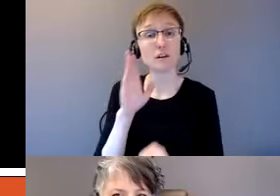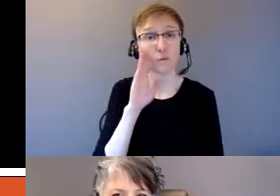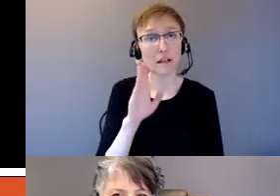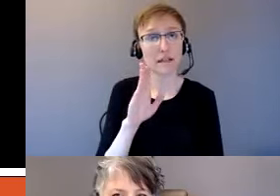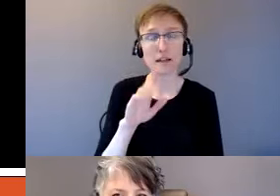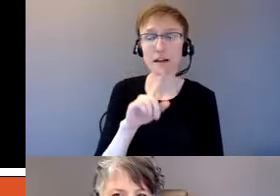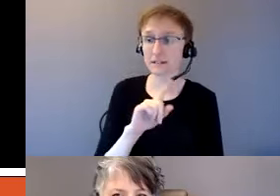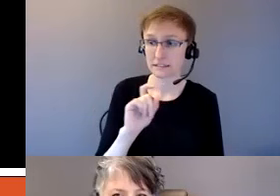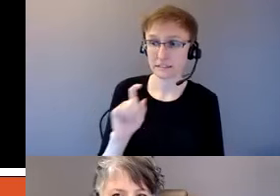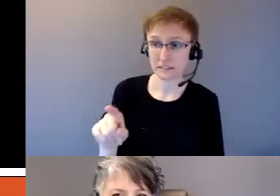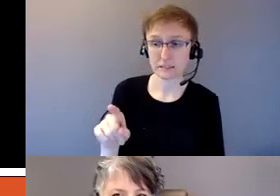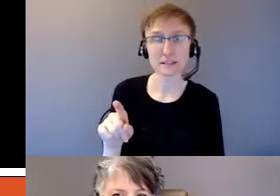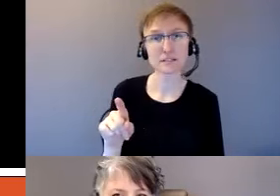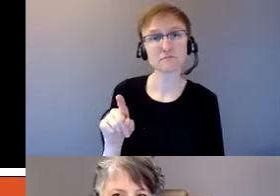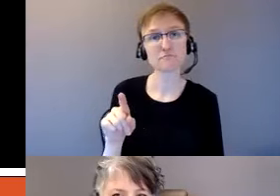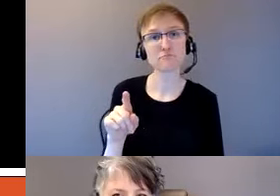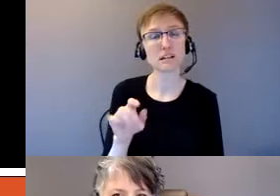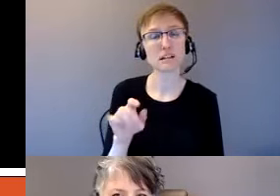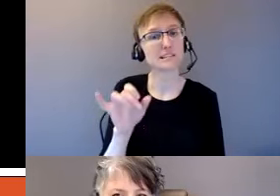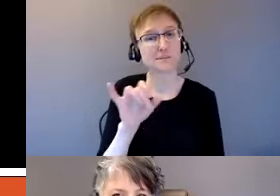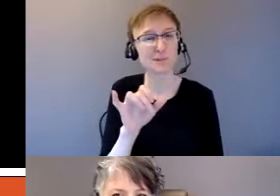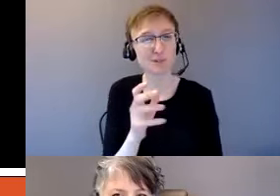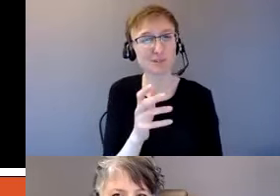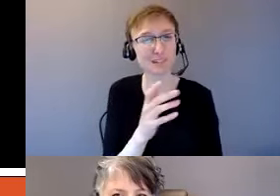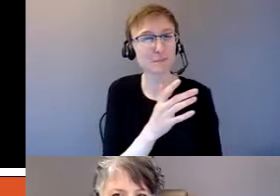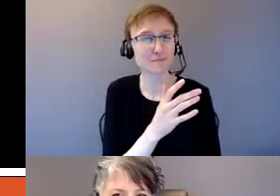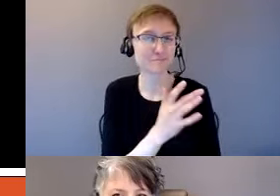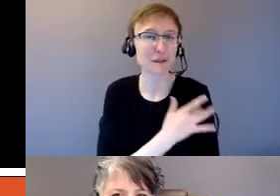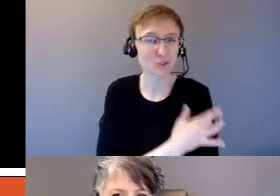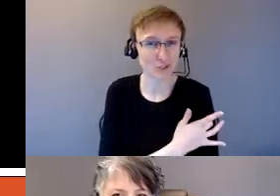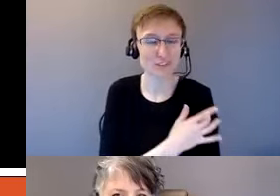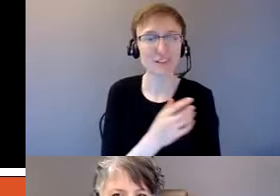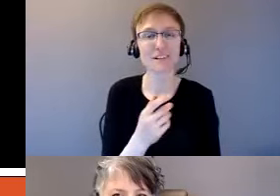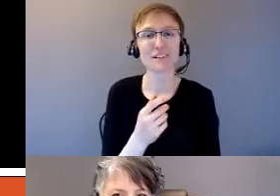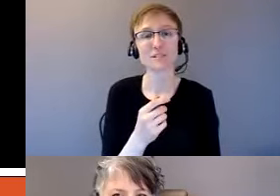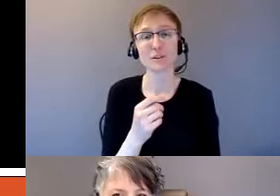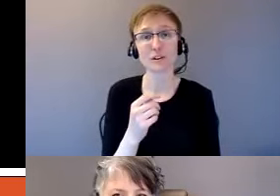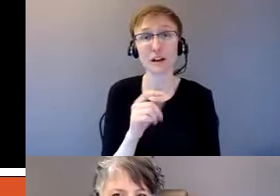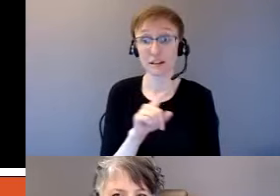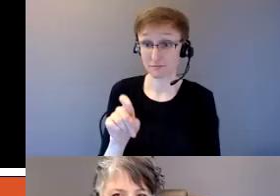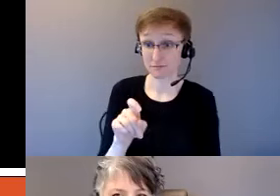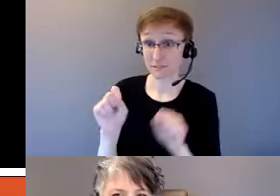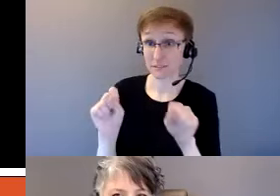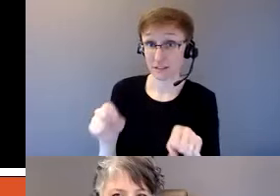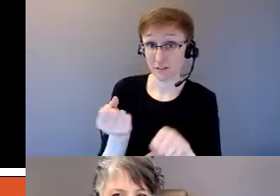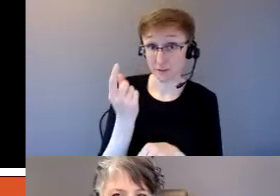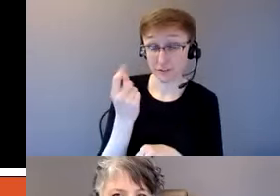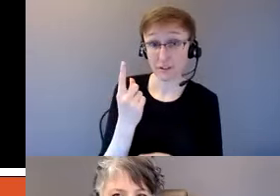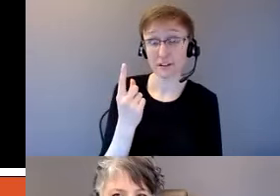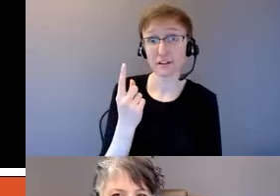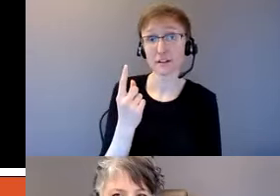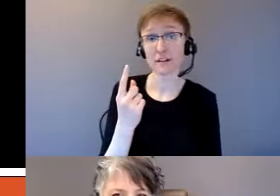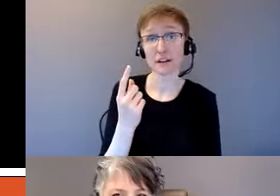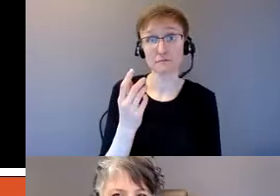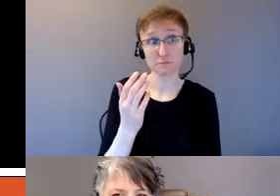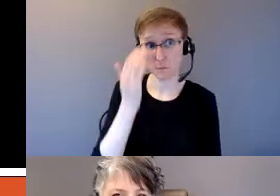that we would ask a patient to determine if they're actually able to understand and appreciate the